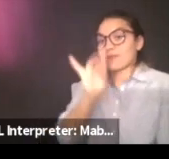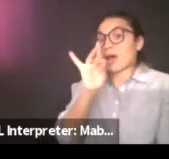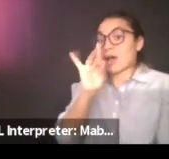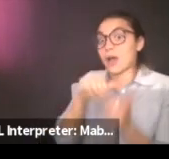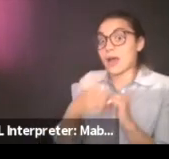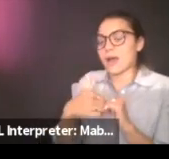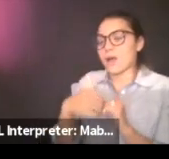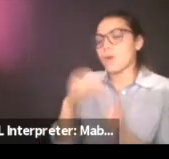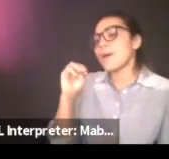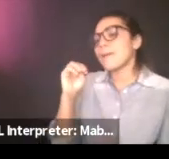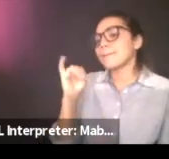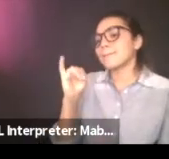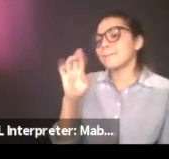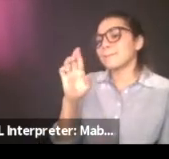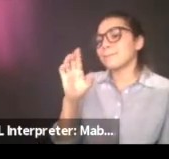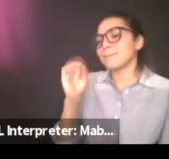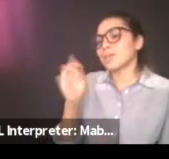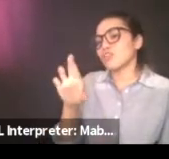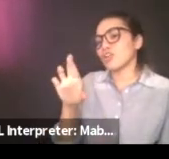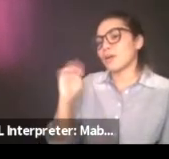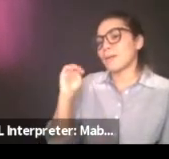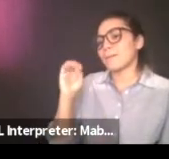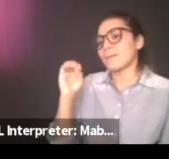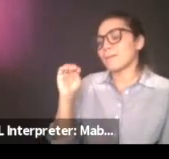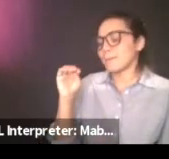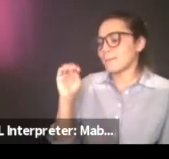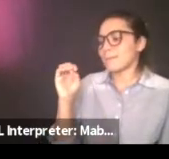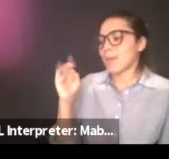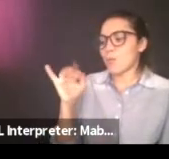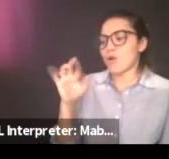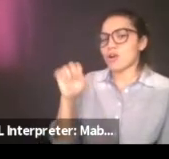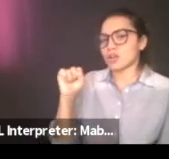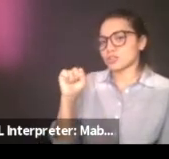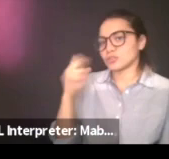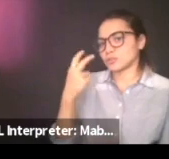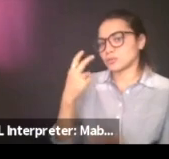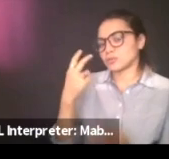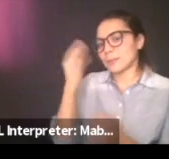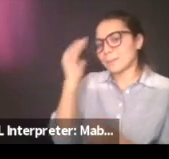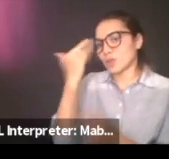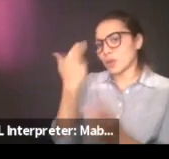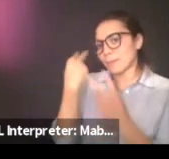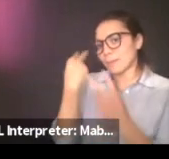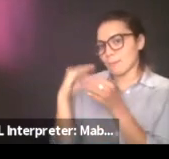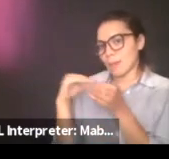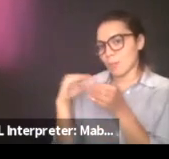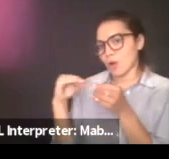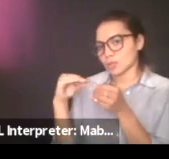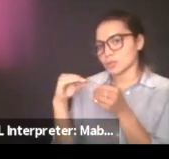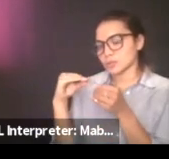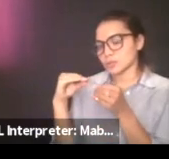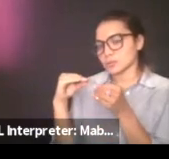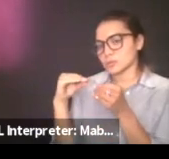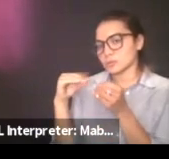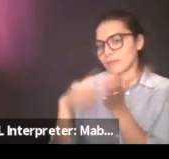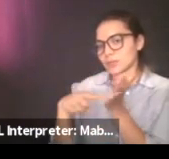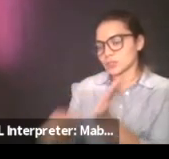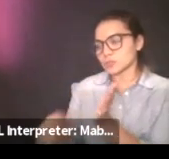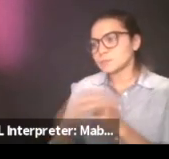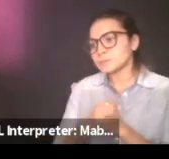some folks saying that it's useful. So I will just offer that this is a question I return to a lot when I feel challenged